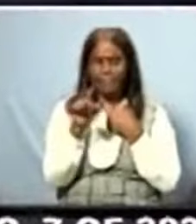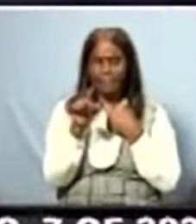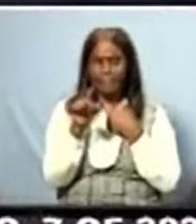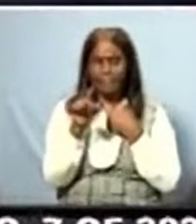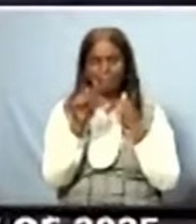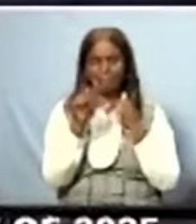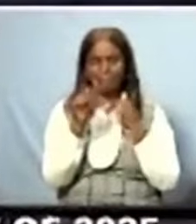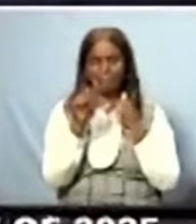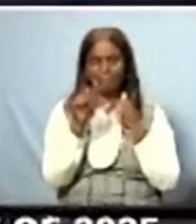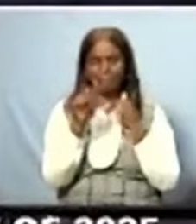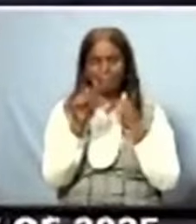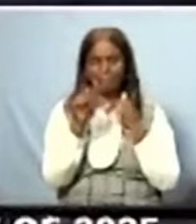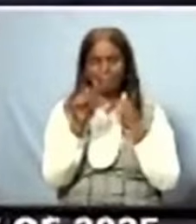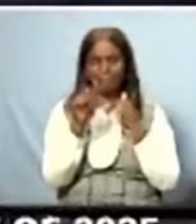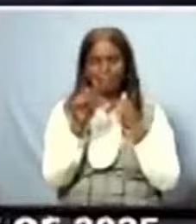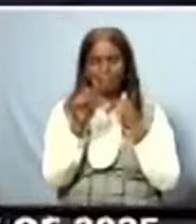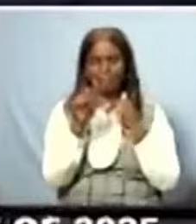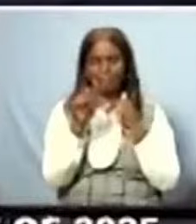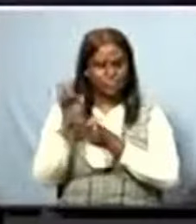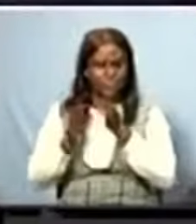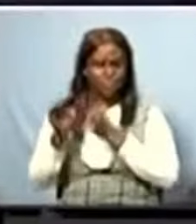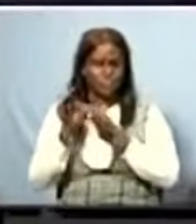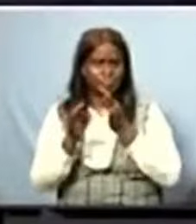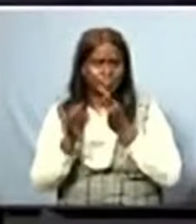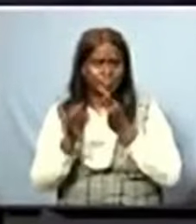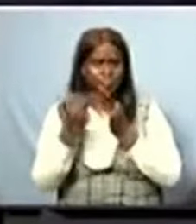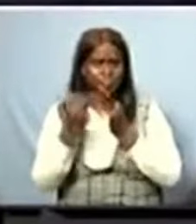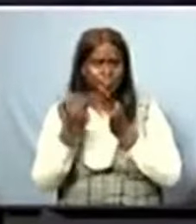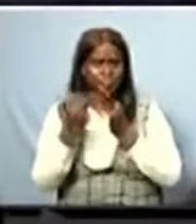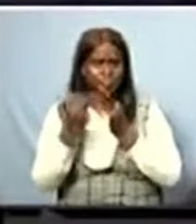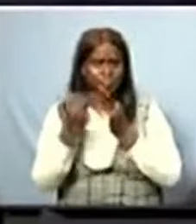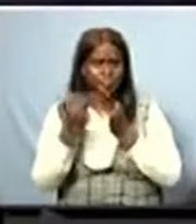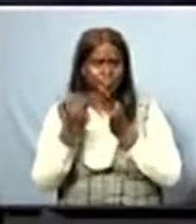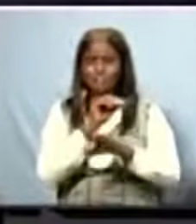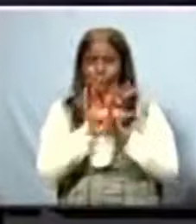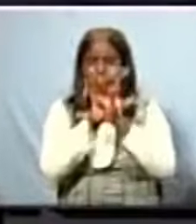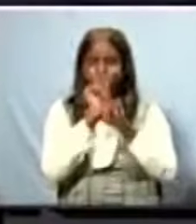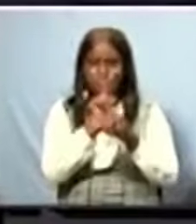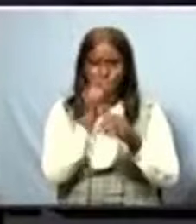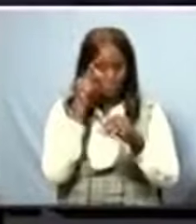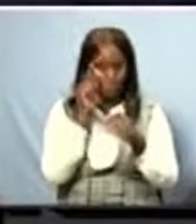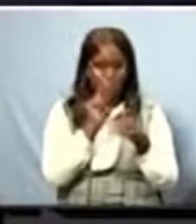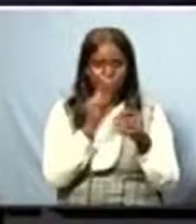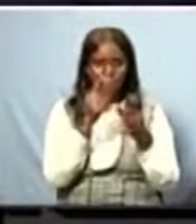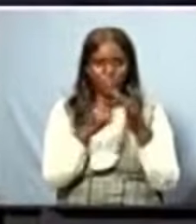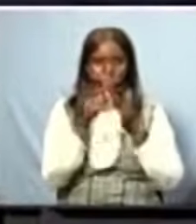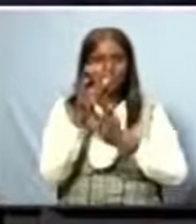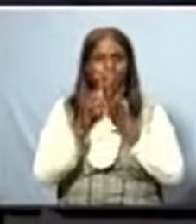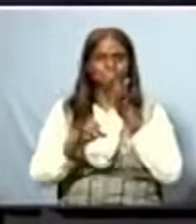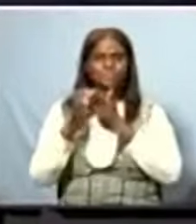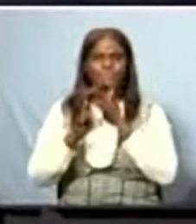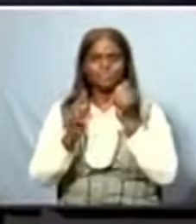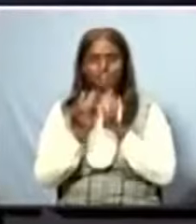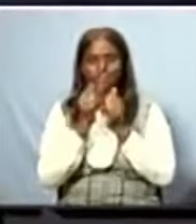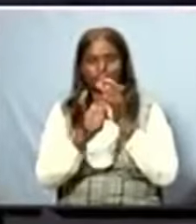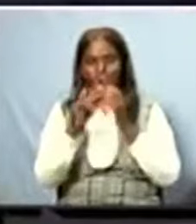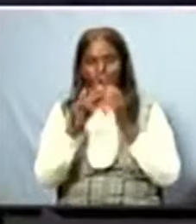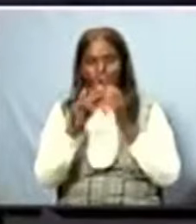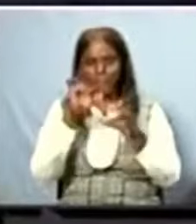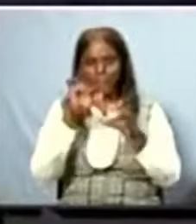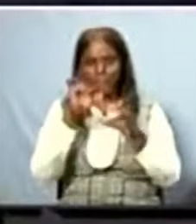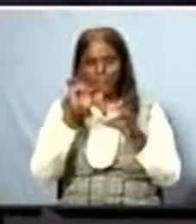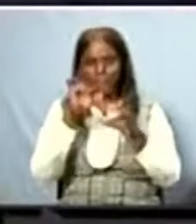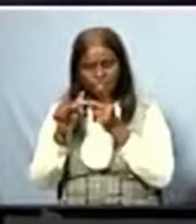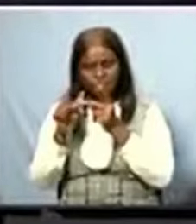bill proposes prescription of the particularities of this particular clause in terms of the Electoral Process